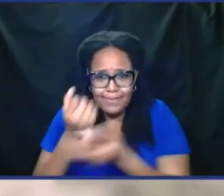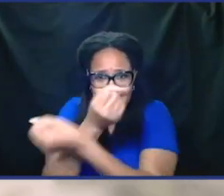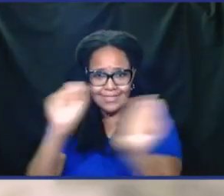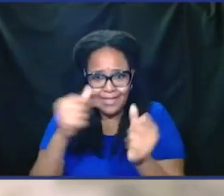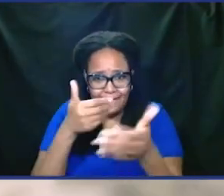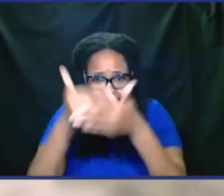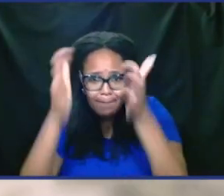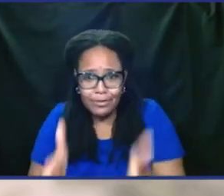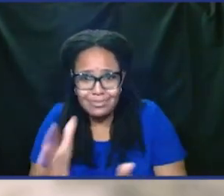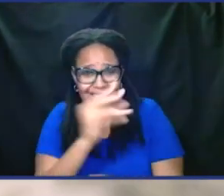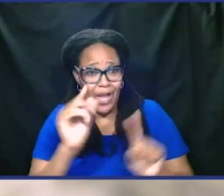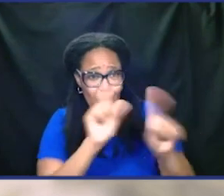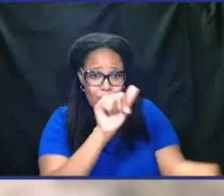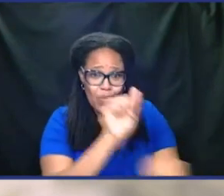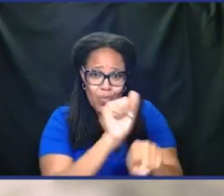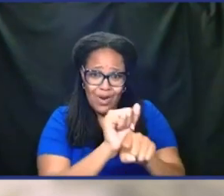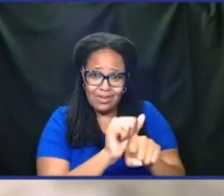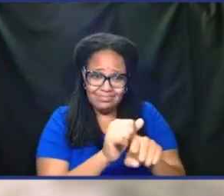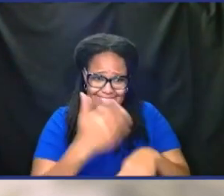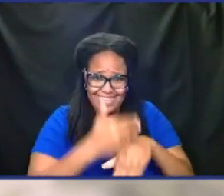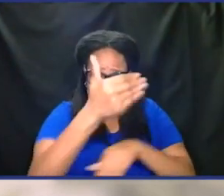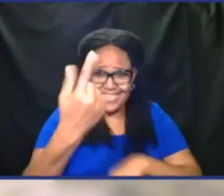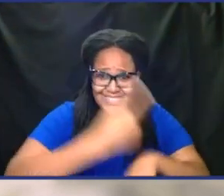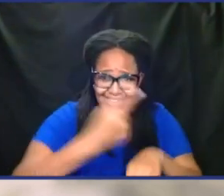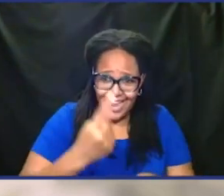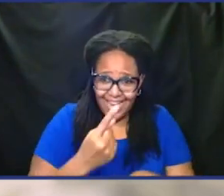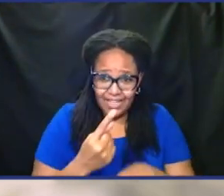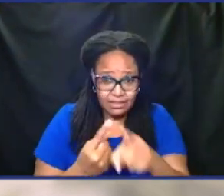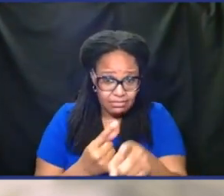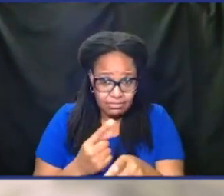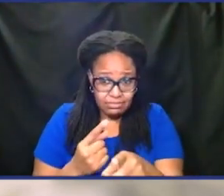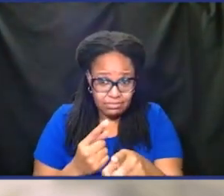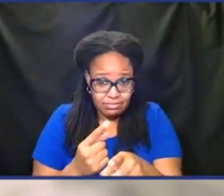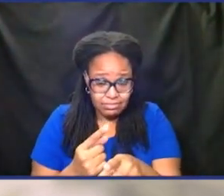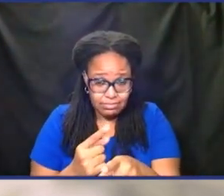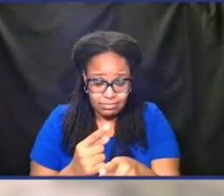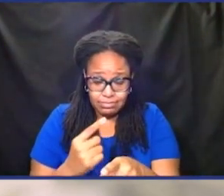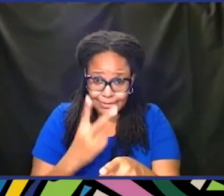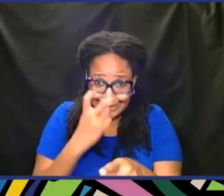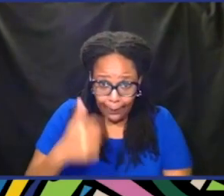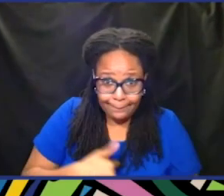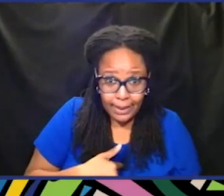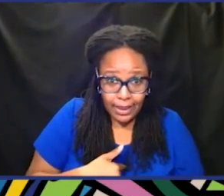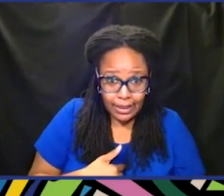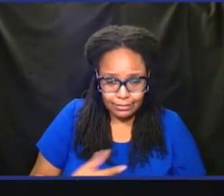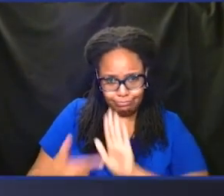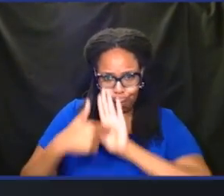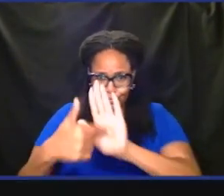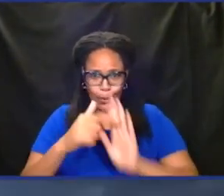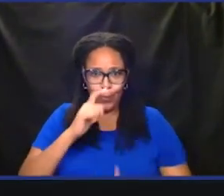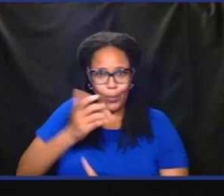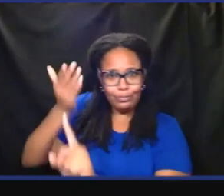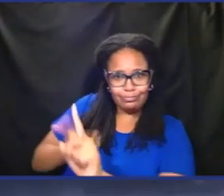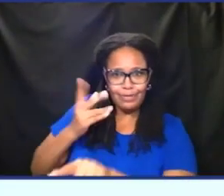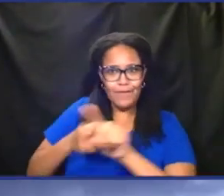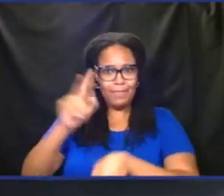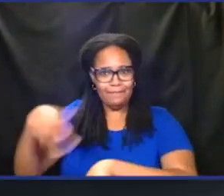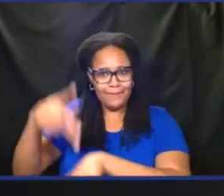met Rosalie Ramos Uy. Let's go to the Philippines and she could show us how it's done.